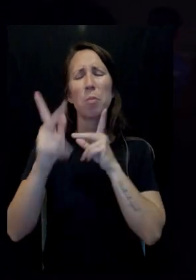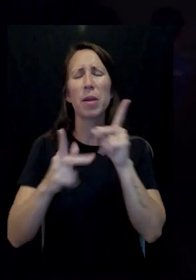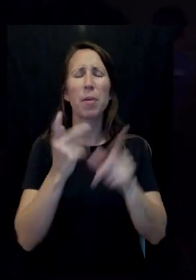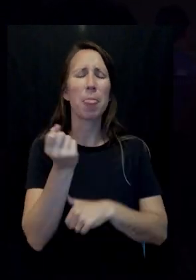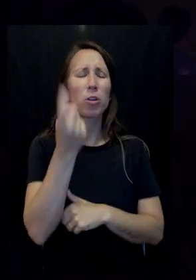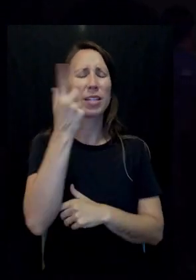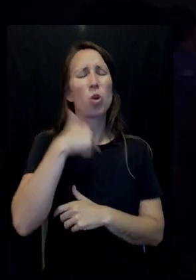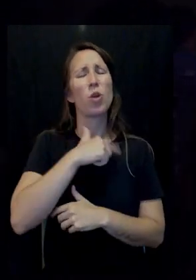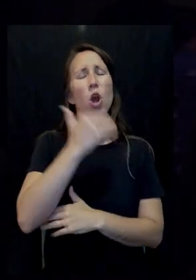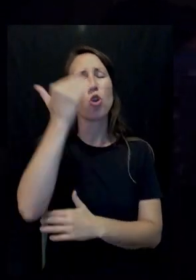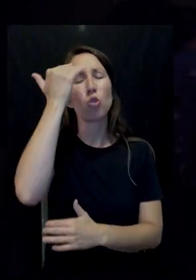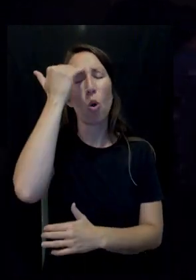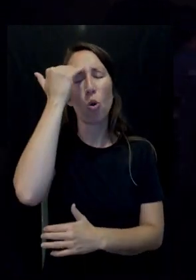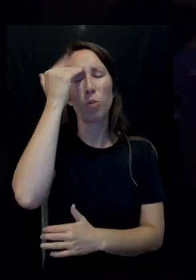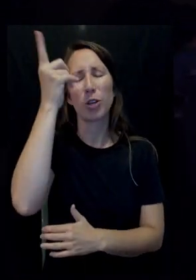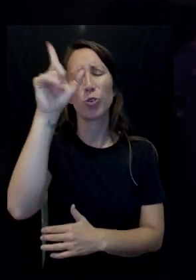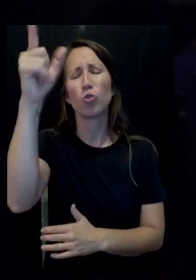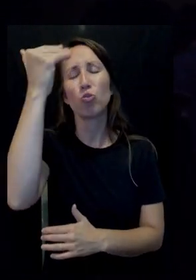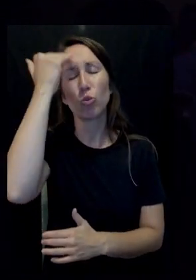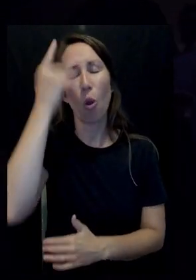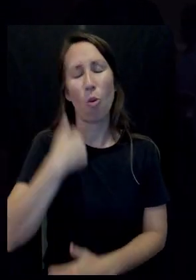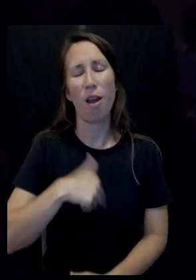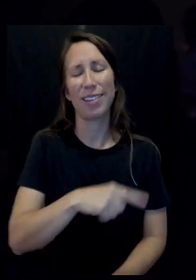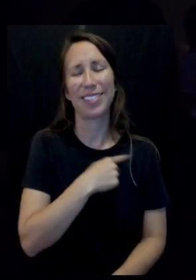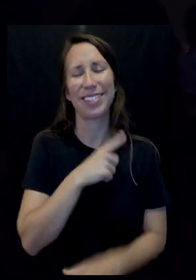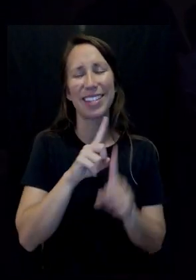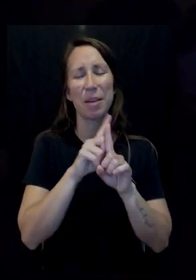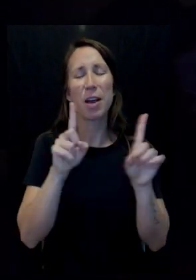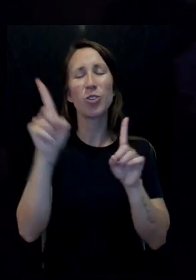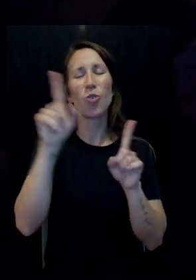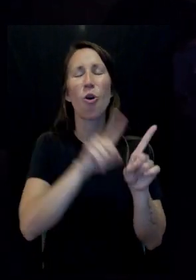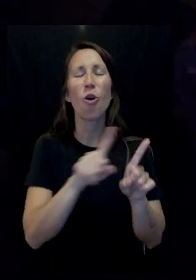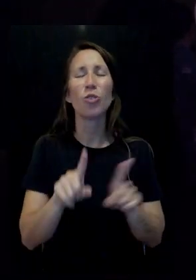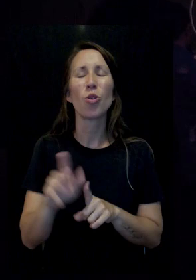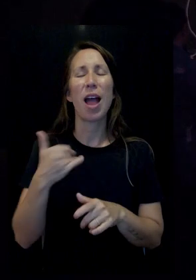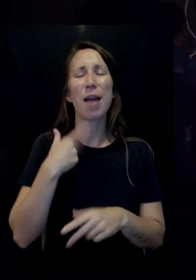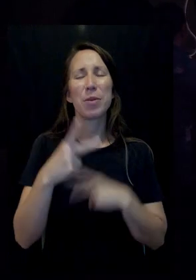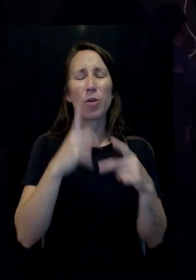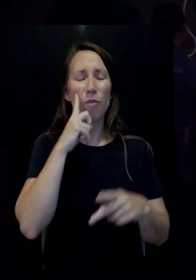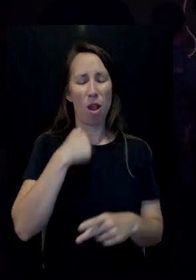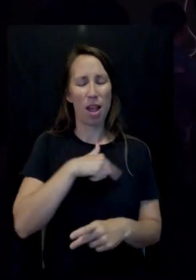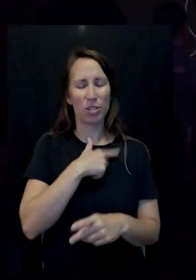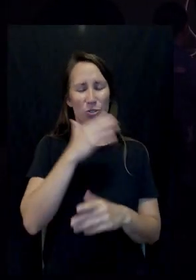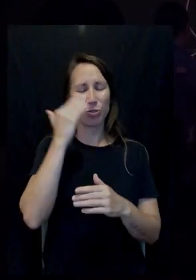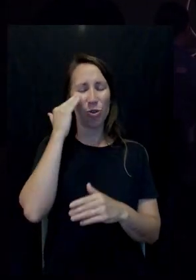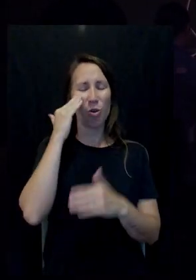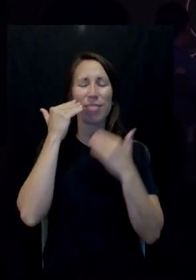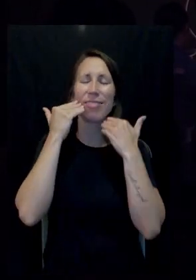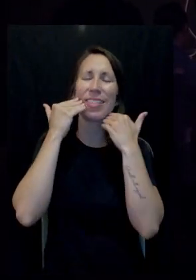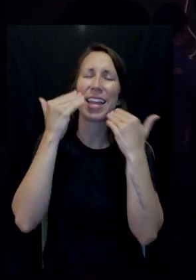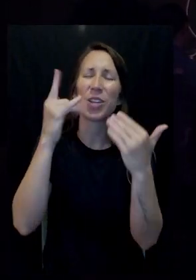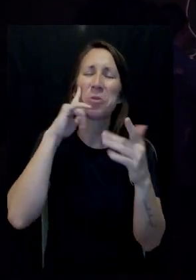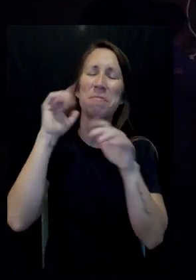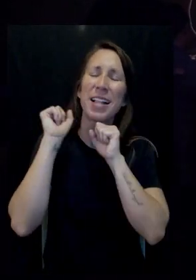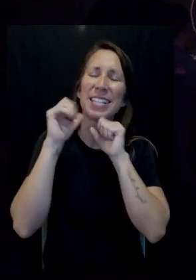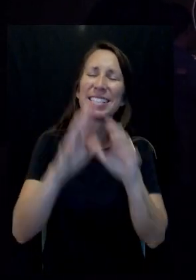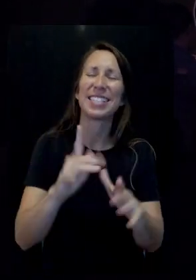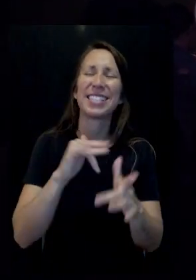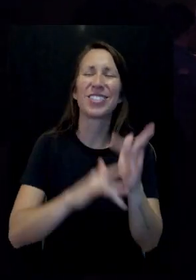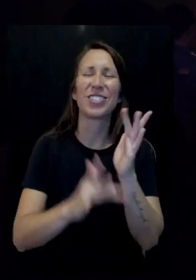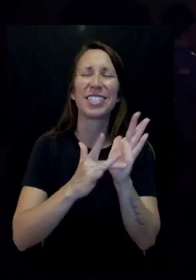by you, that you know us, Lord, but also you have people for us to know. So God, we thank you for it. We pray you'd bless it in